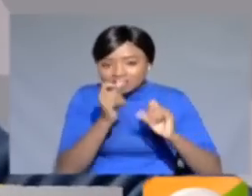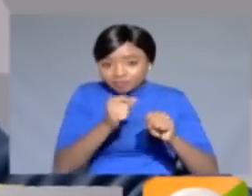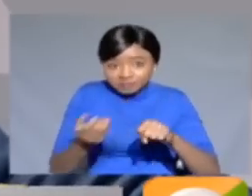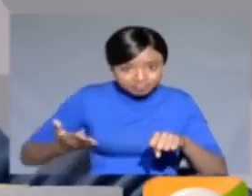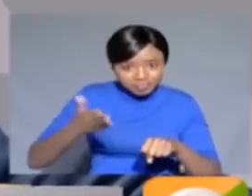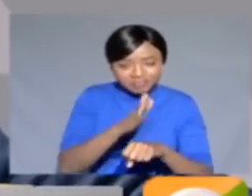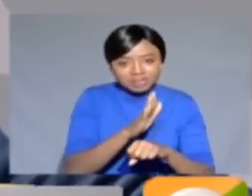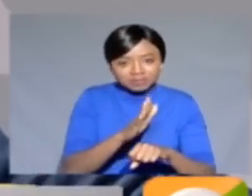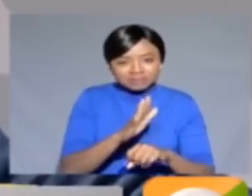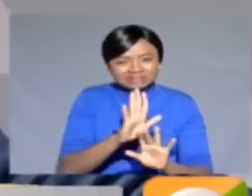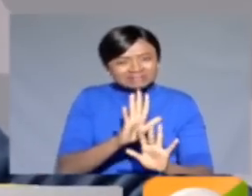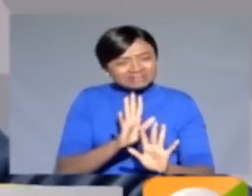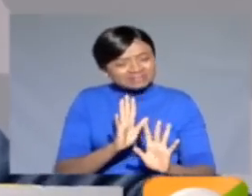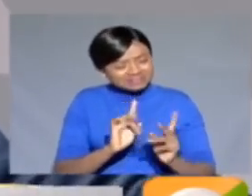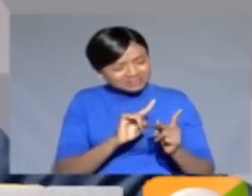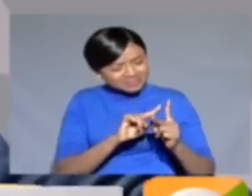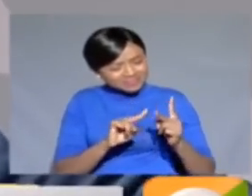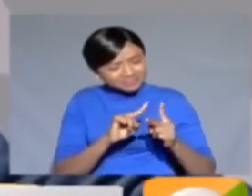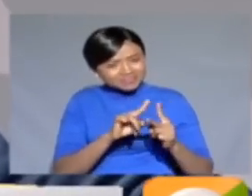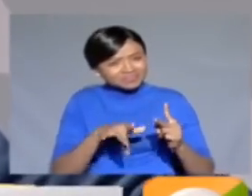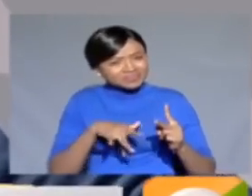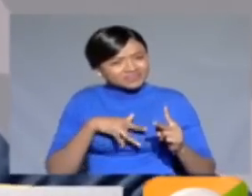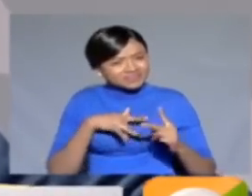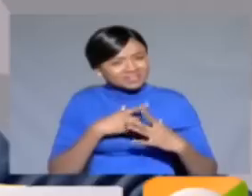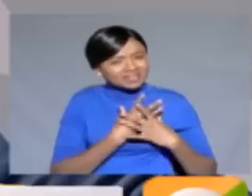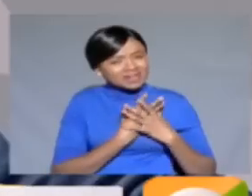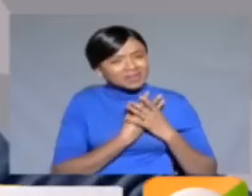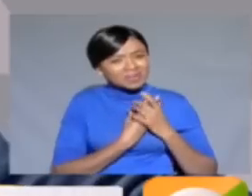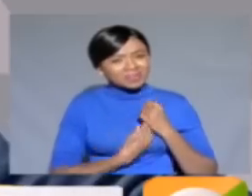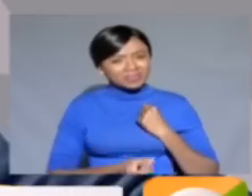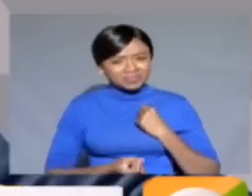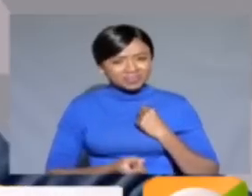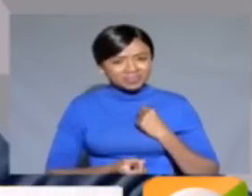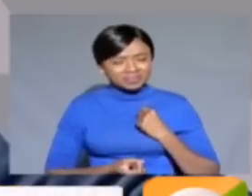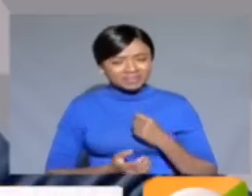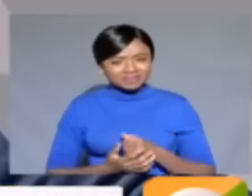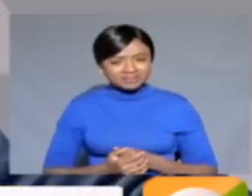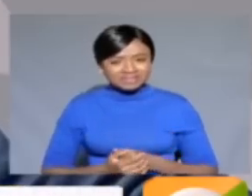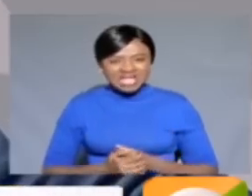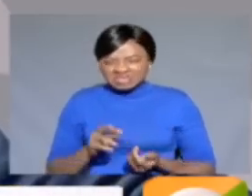well. But being diagnosed with leukemia, I wasn't upset about it.